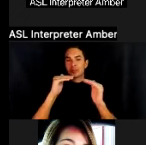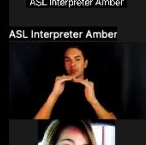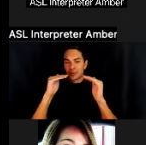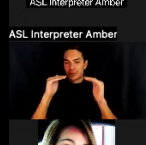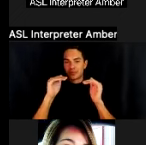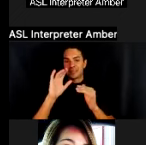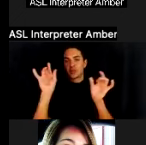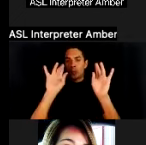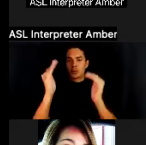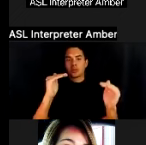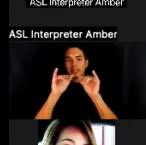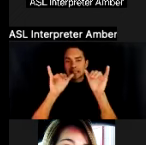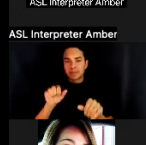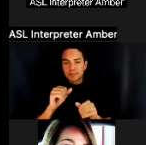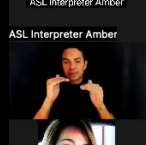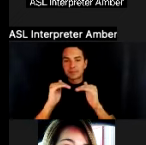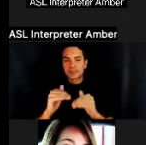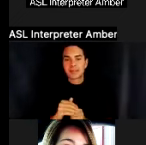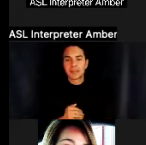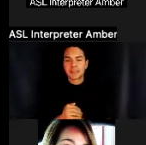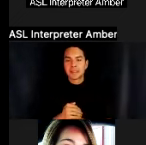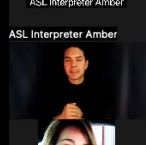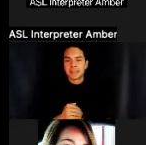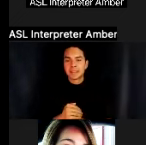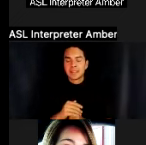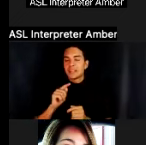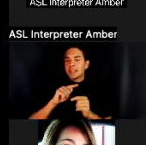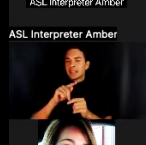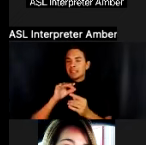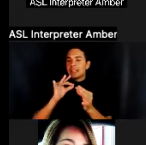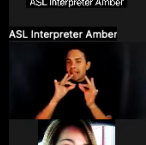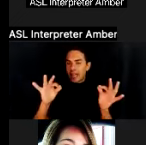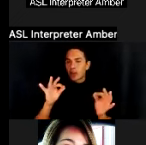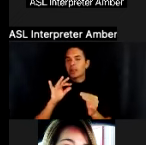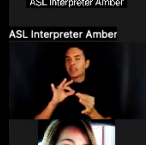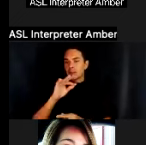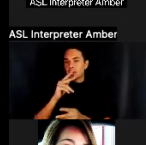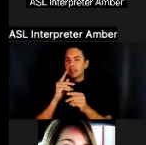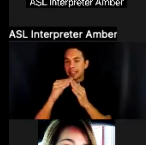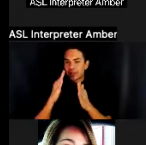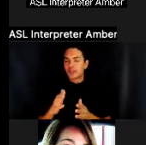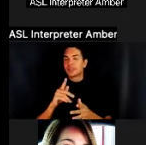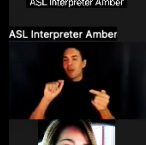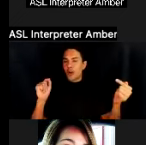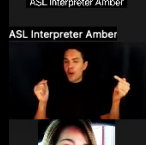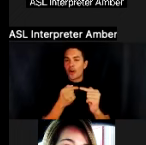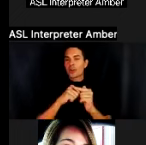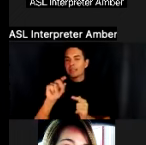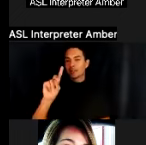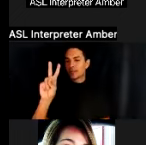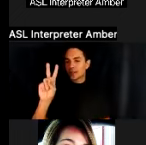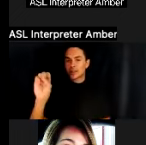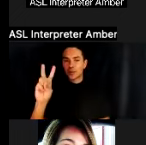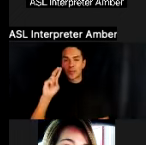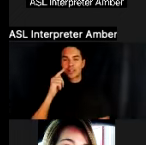spiritual leaders cause harm in the forms of domestic violence or sexual violence, we oftentimes keep hush because those things were taken from us,